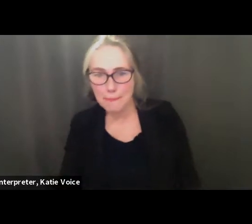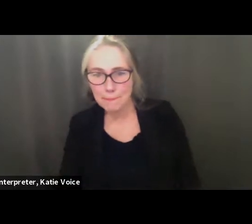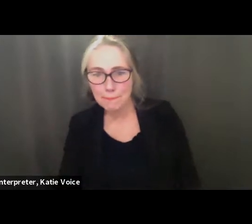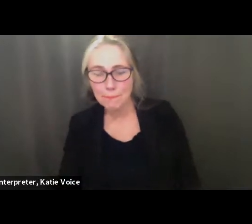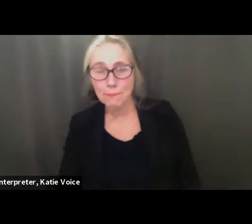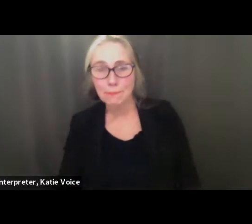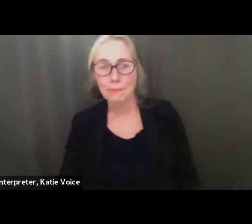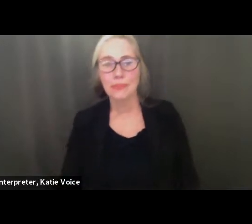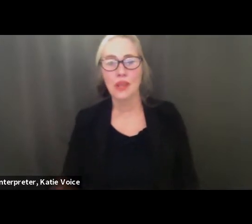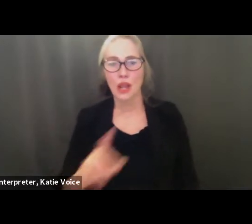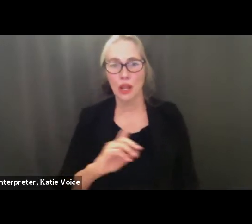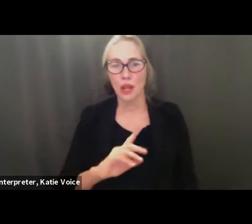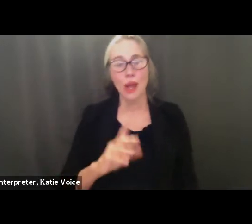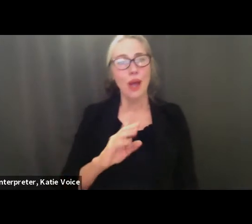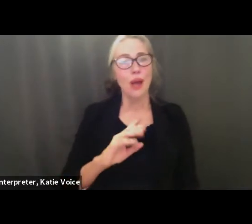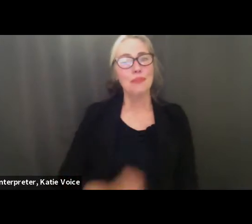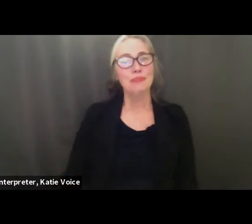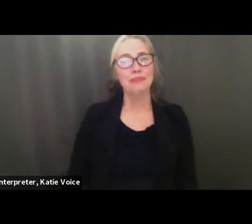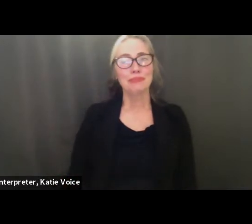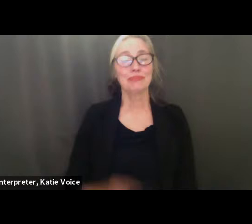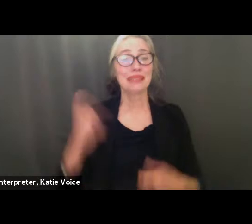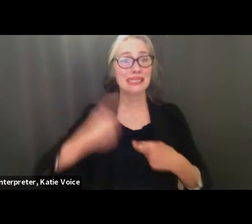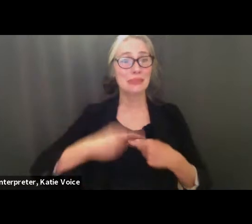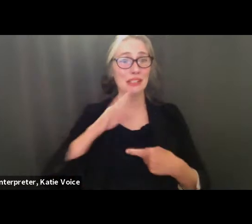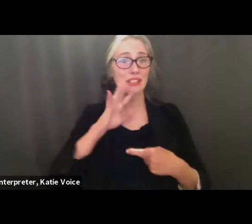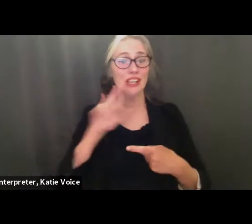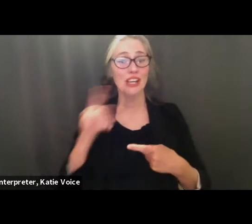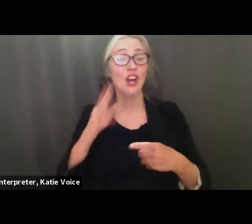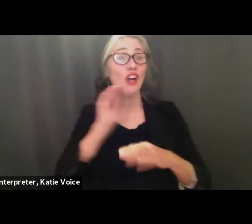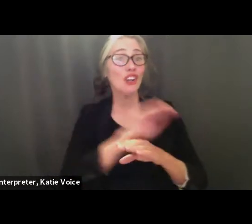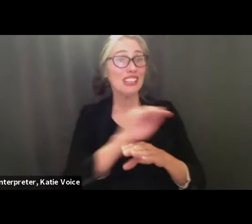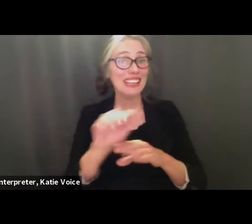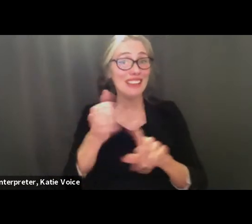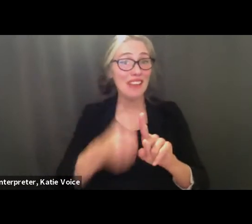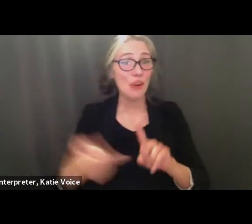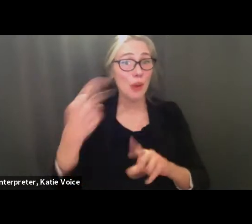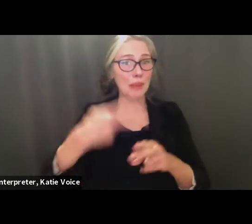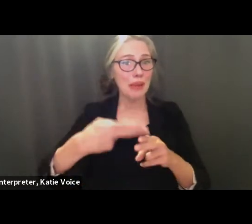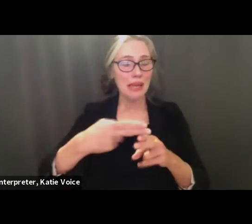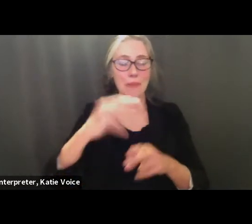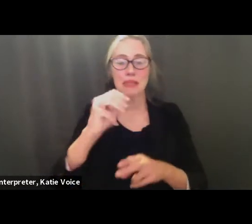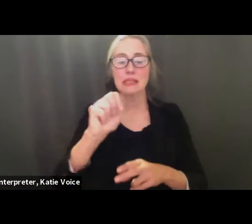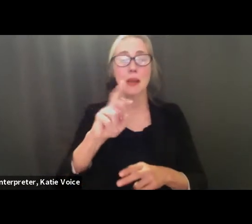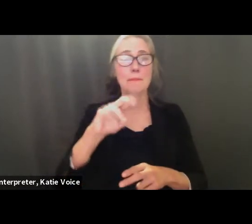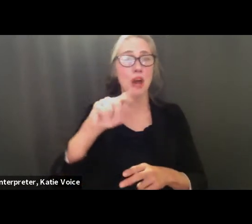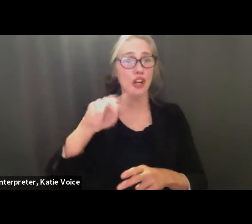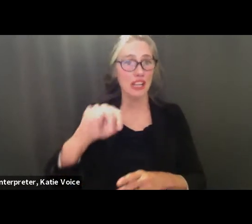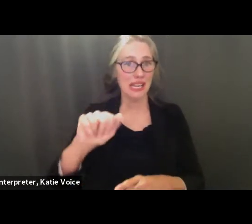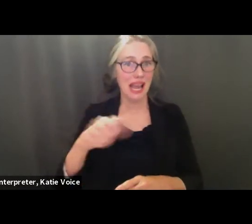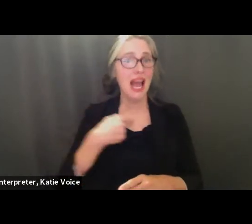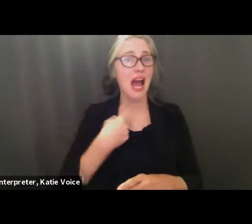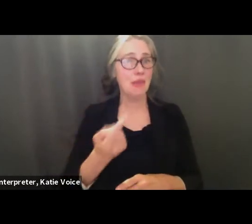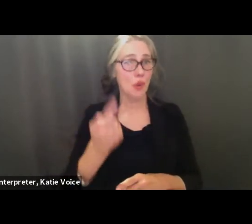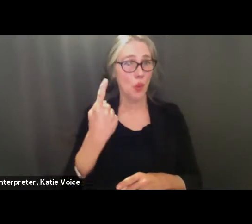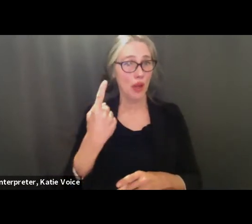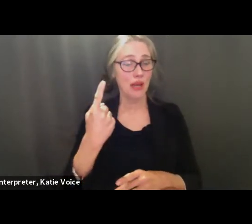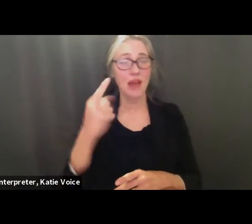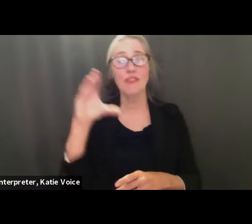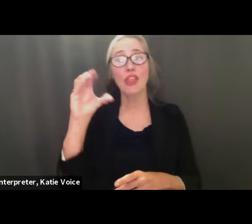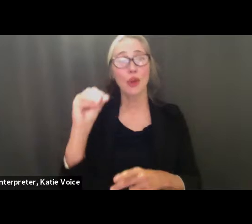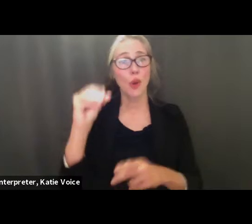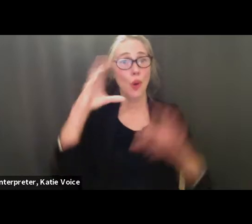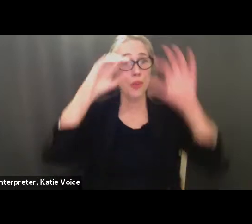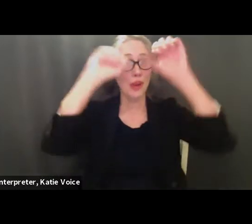del Consejo, Superintendente Maldonado. Mi nombre es Marina Zárate y soy una de las copresidentas del Comité Ejecutivo de DILAC.